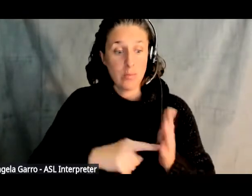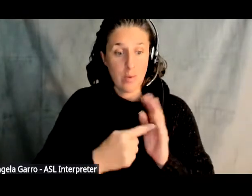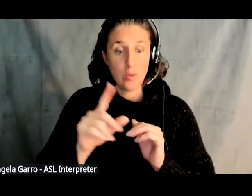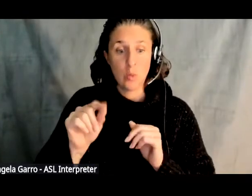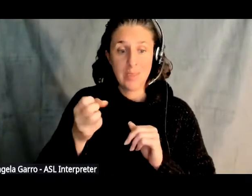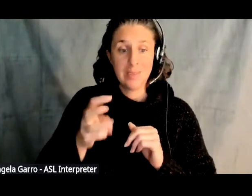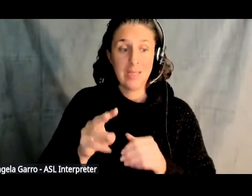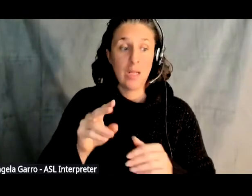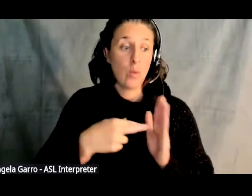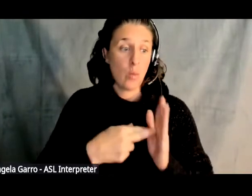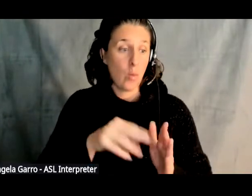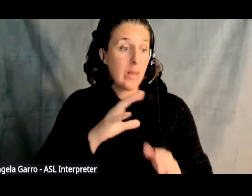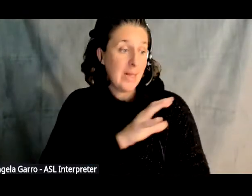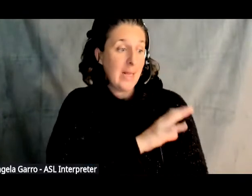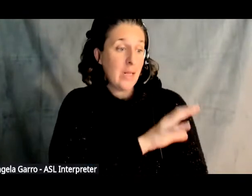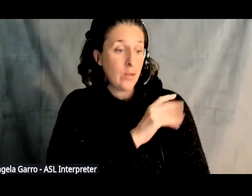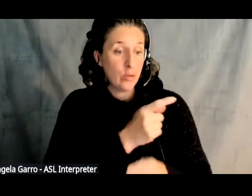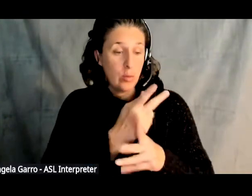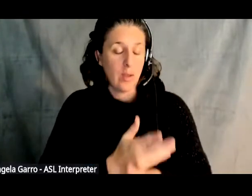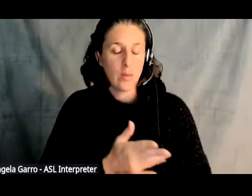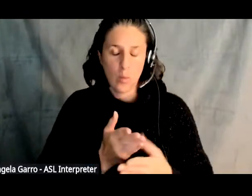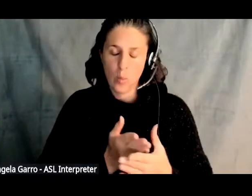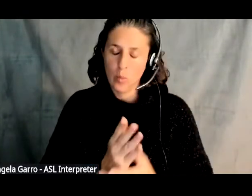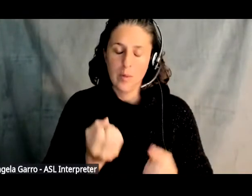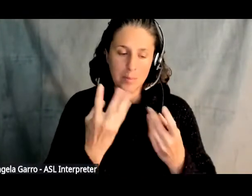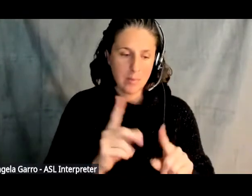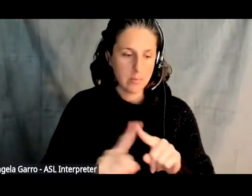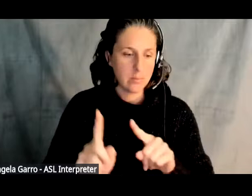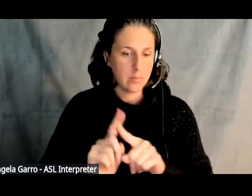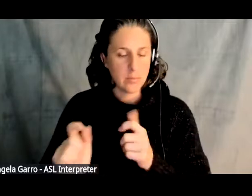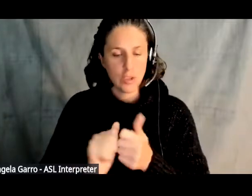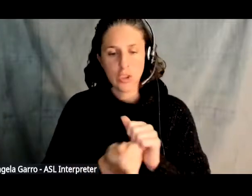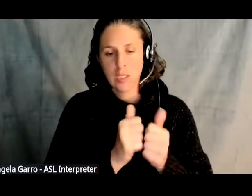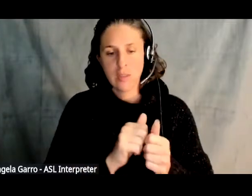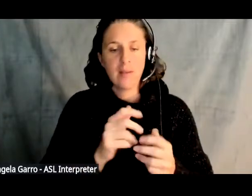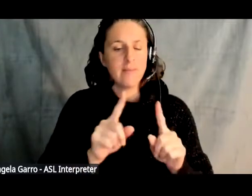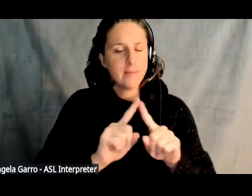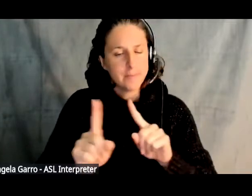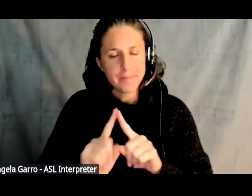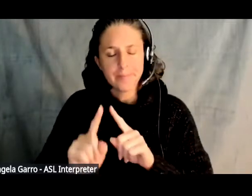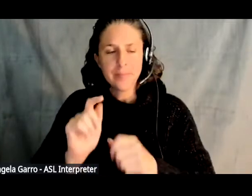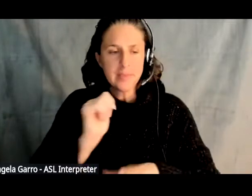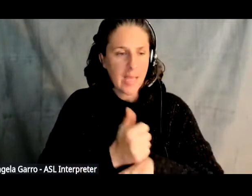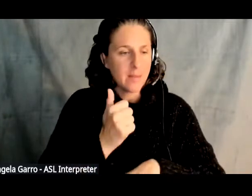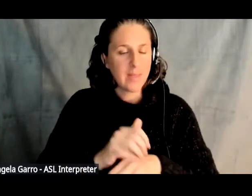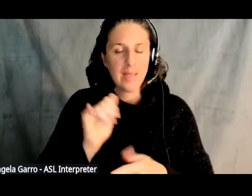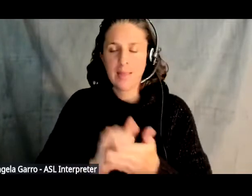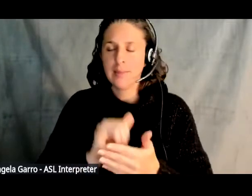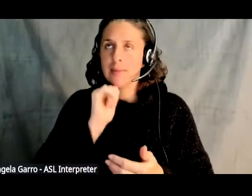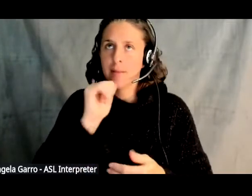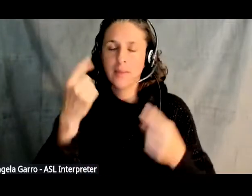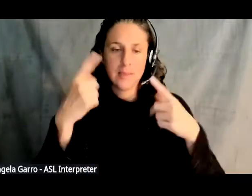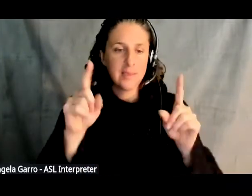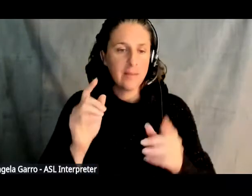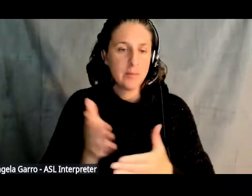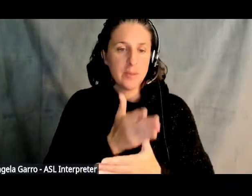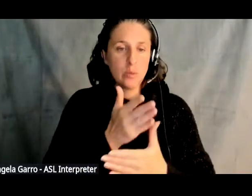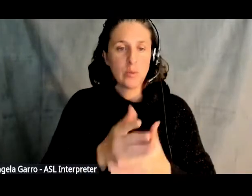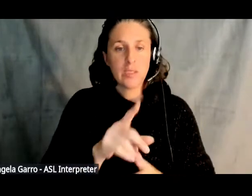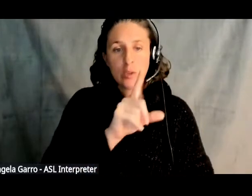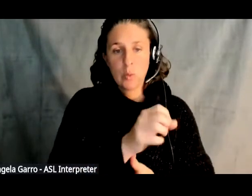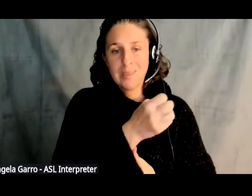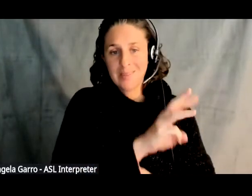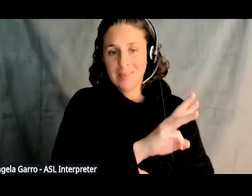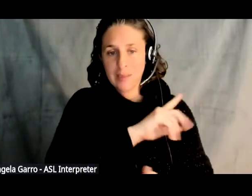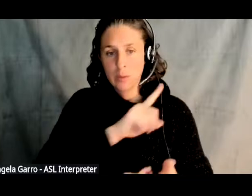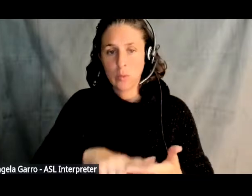clinical supervisor has gone through many changes, with various setups that have been unsuccessful. Between